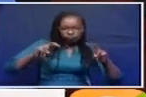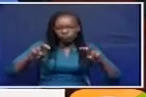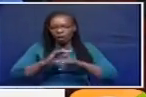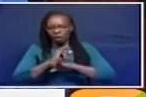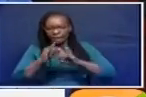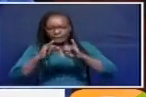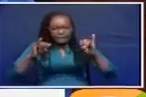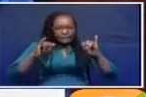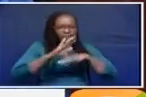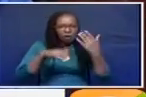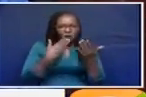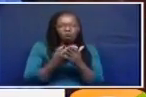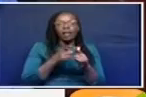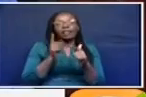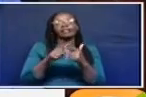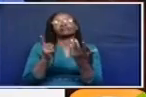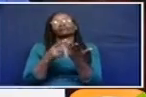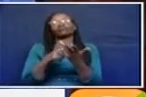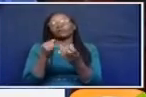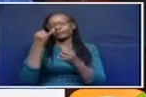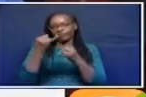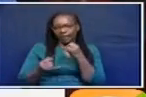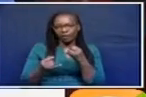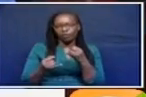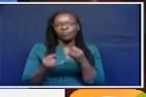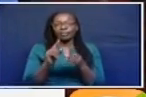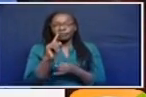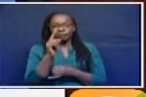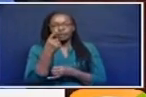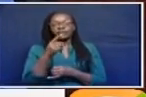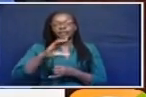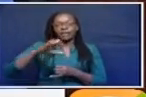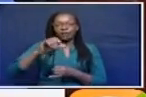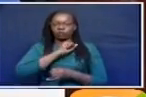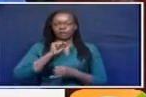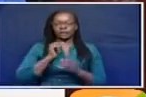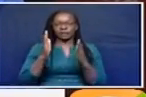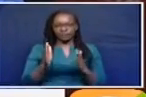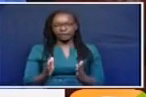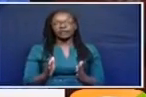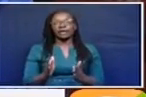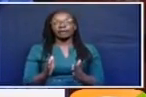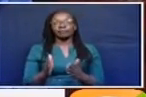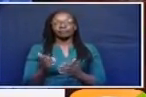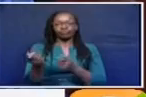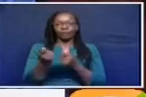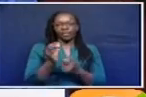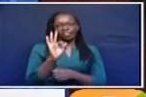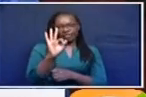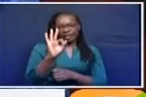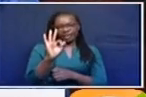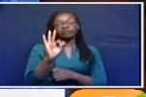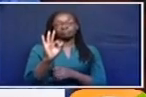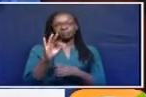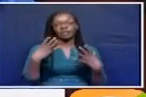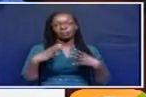they've started with the member, or rather the county senator. County senator, of course, attracting at least three individuals, key among